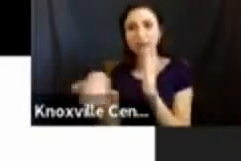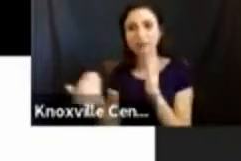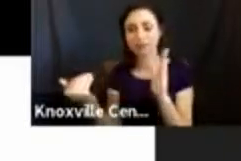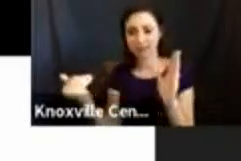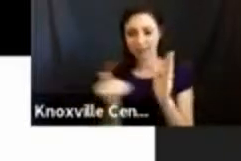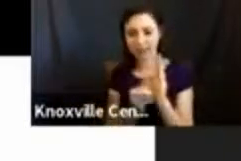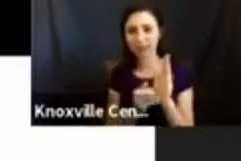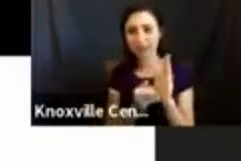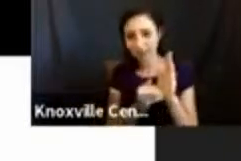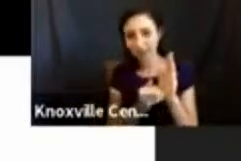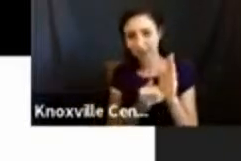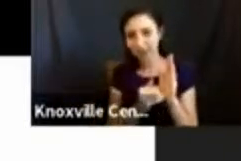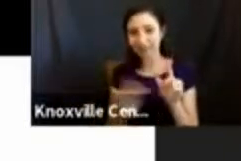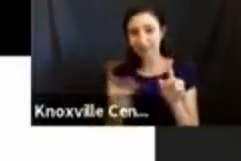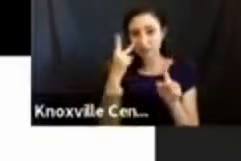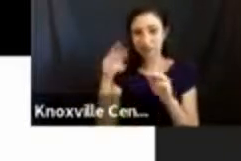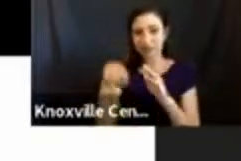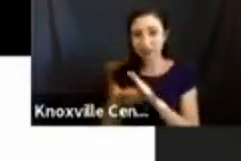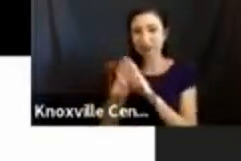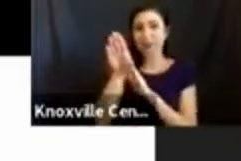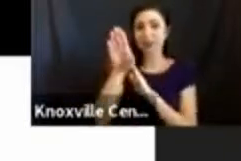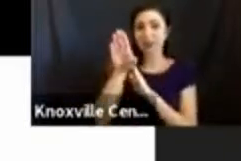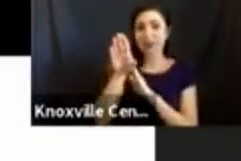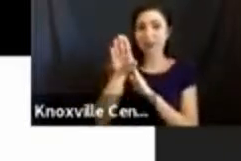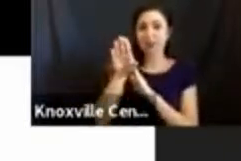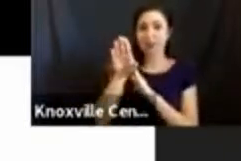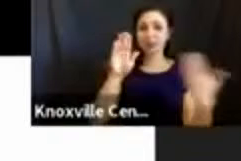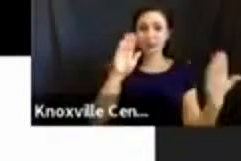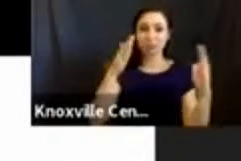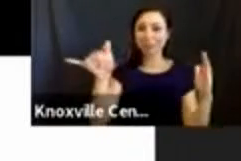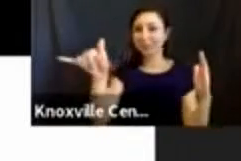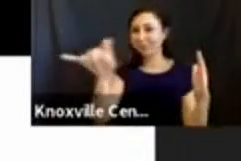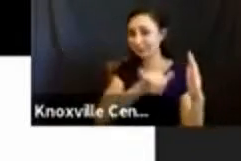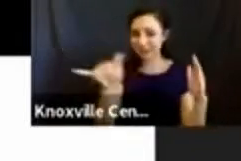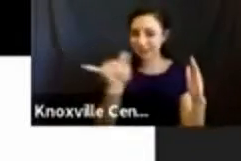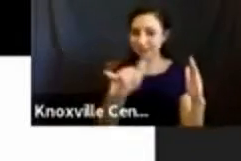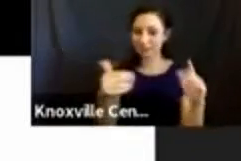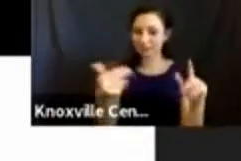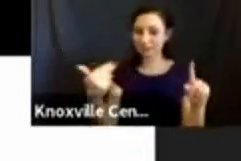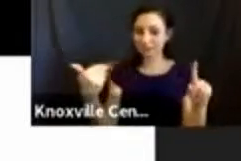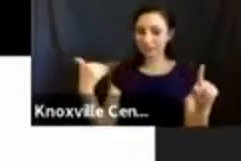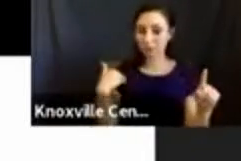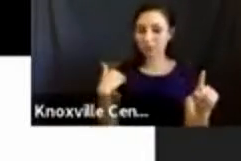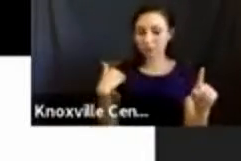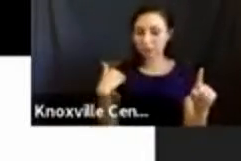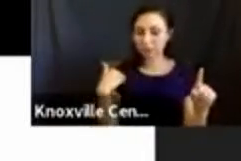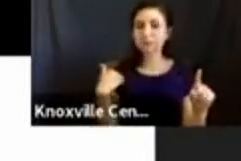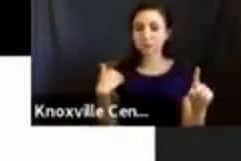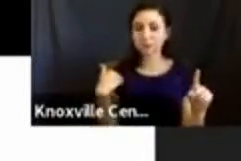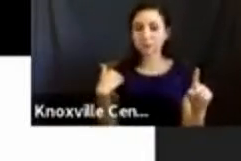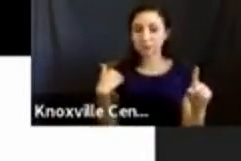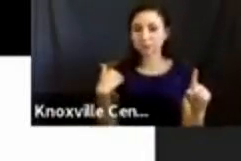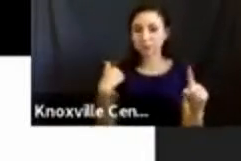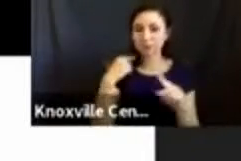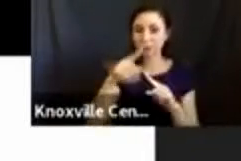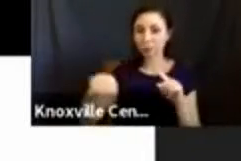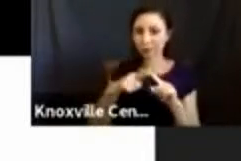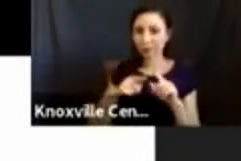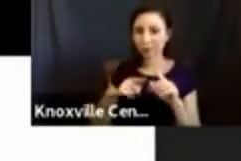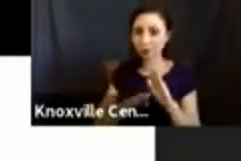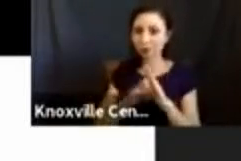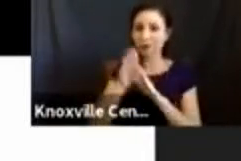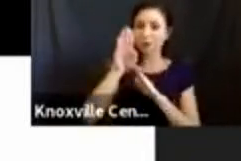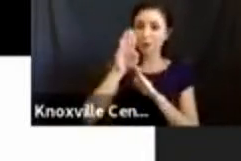the rise mirrored almost exactly the rise before, how quickly it went up. And so when you look at